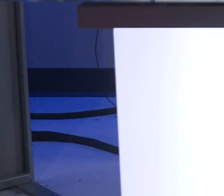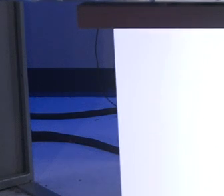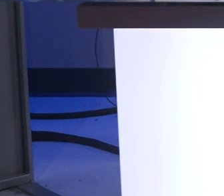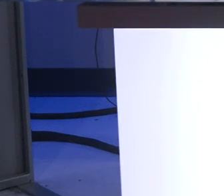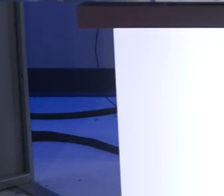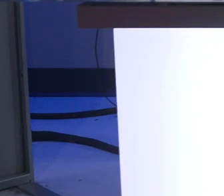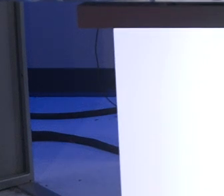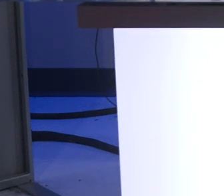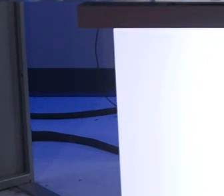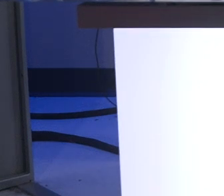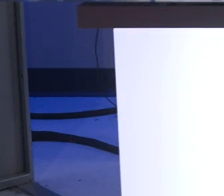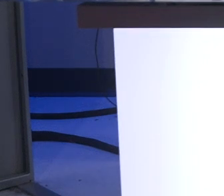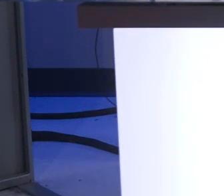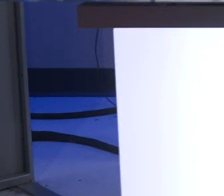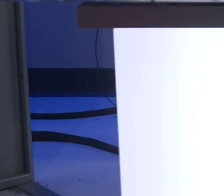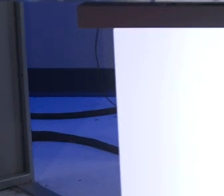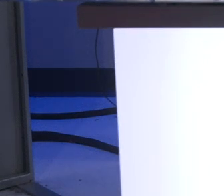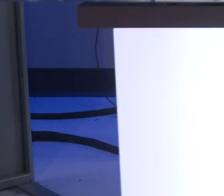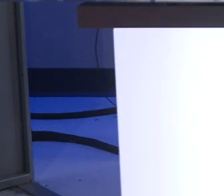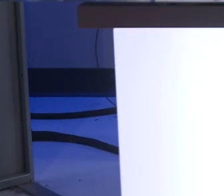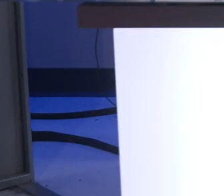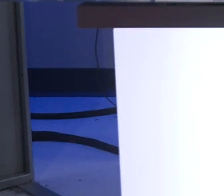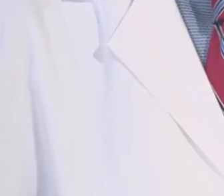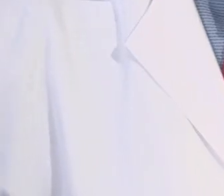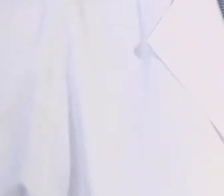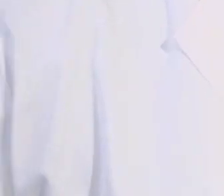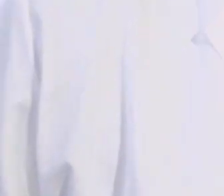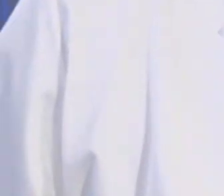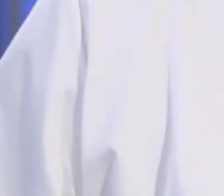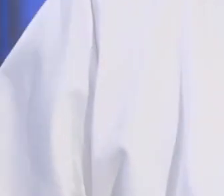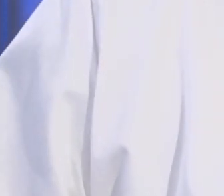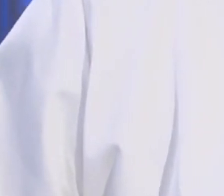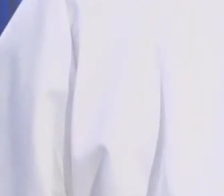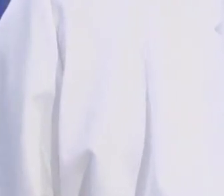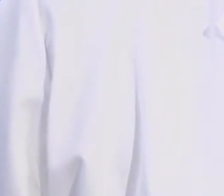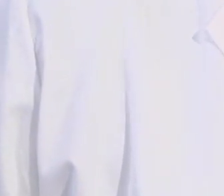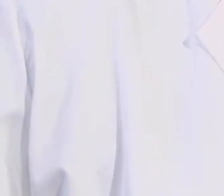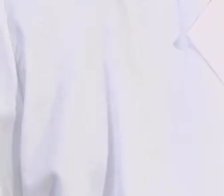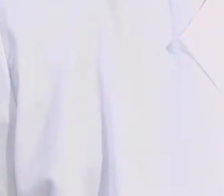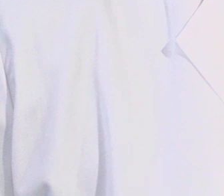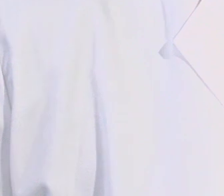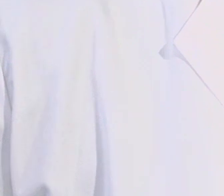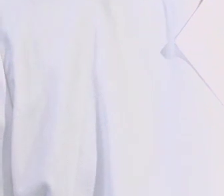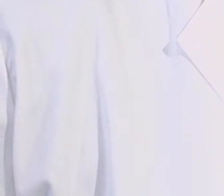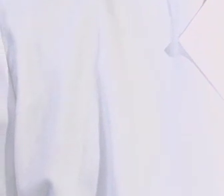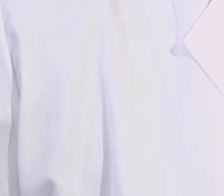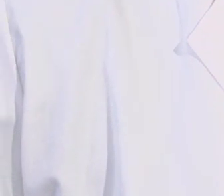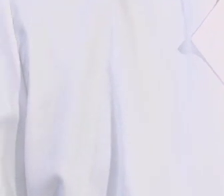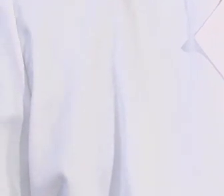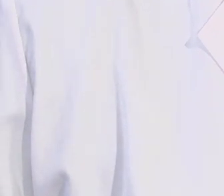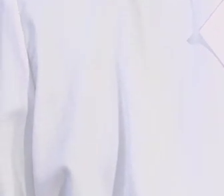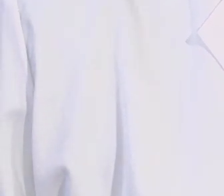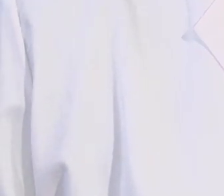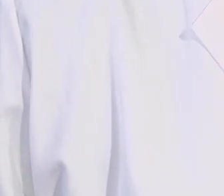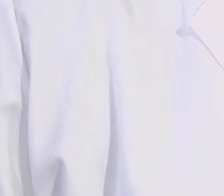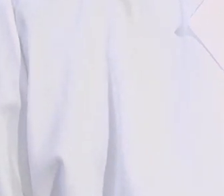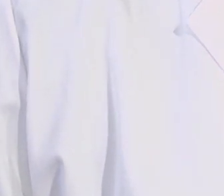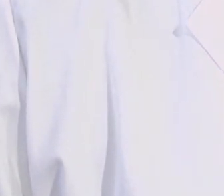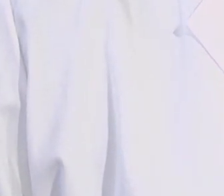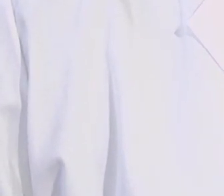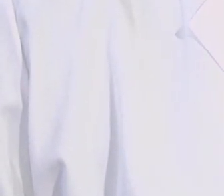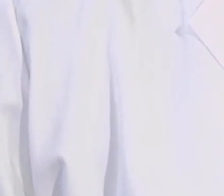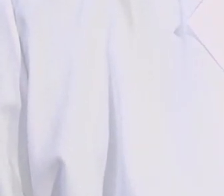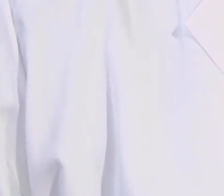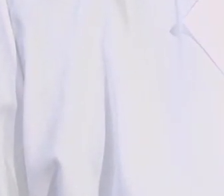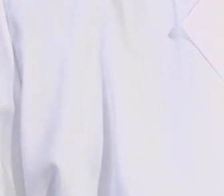also speaking with the star of the show, one of Dr. Brubaker's patients. J.D. Van Pelt lives in St. George, Kansas, and for those who